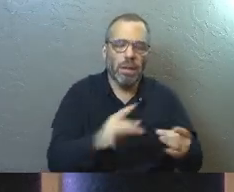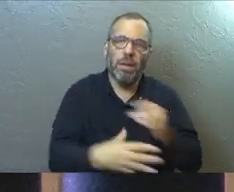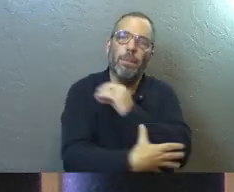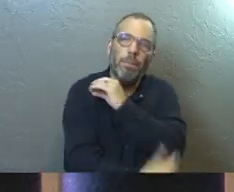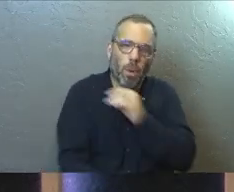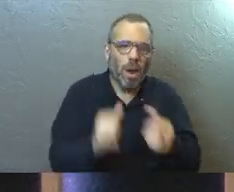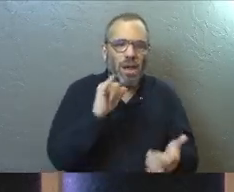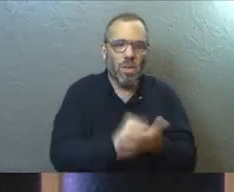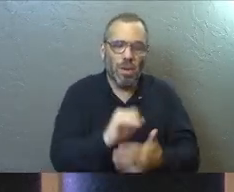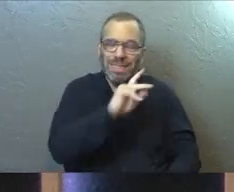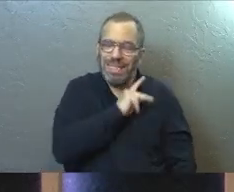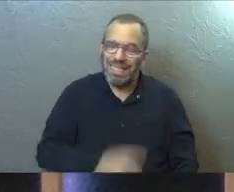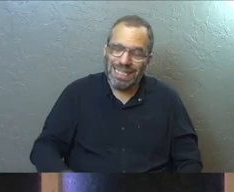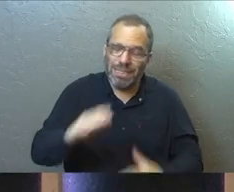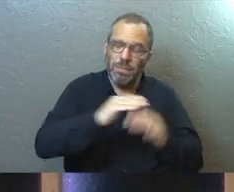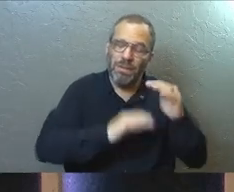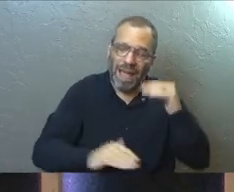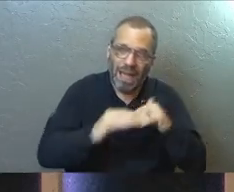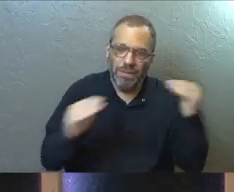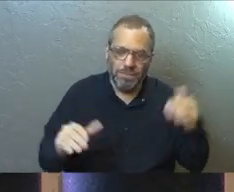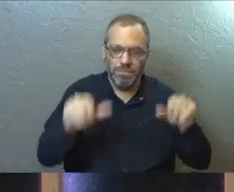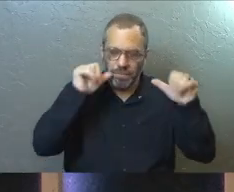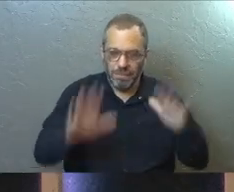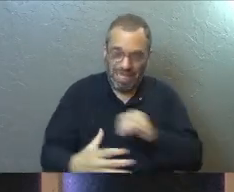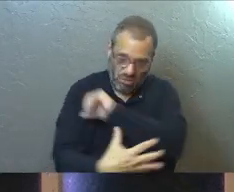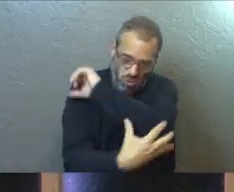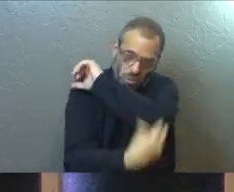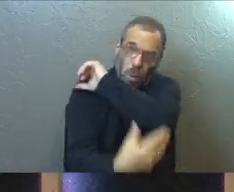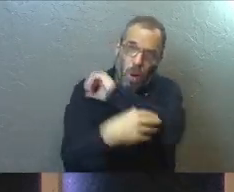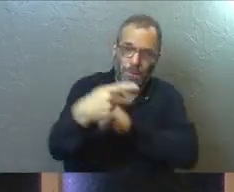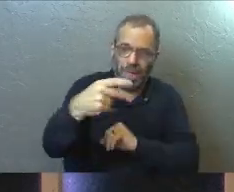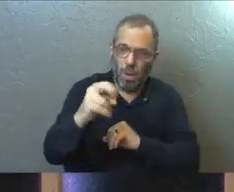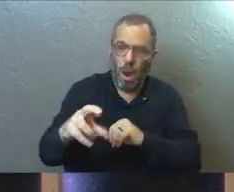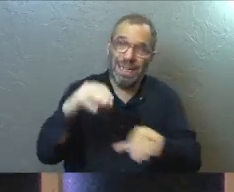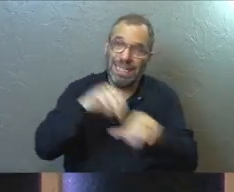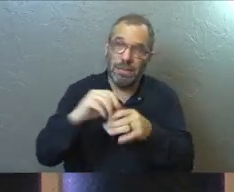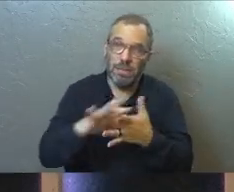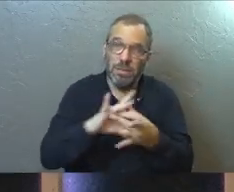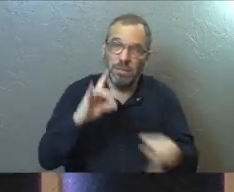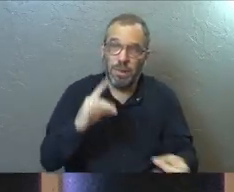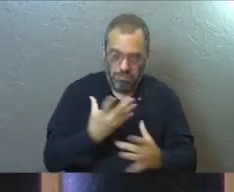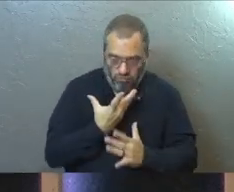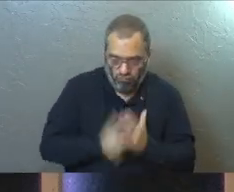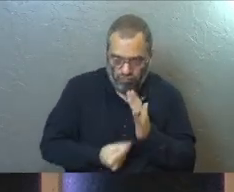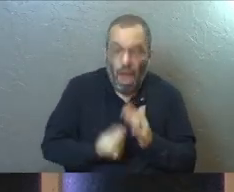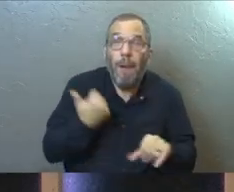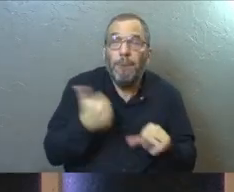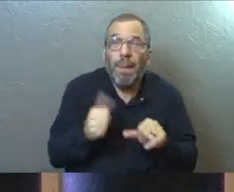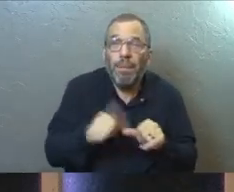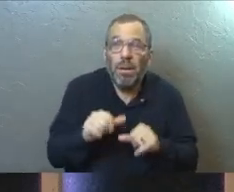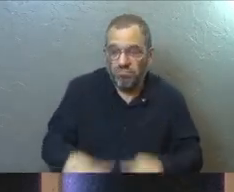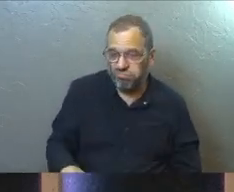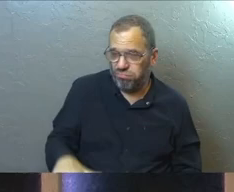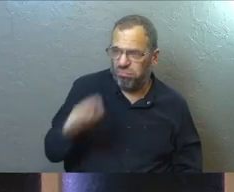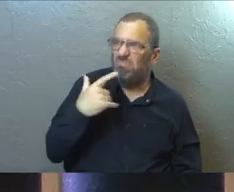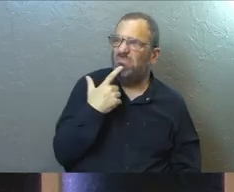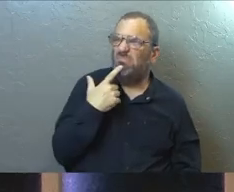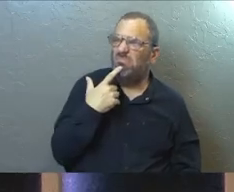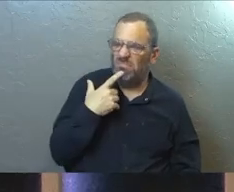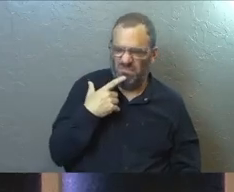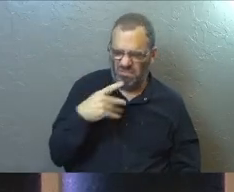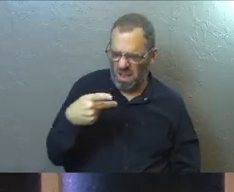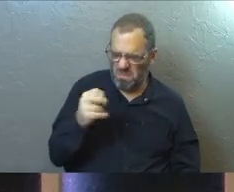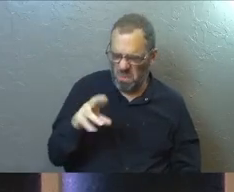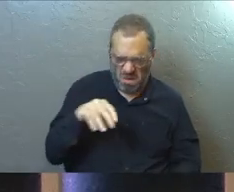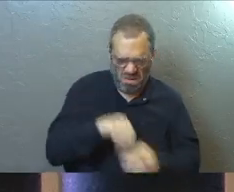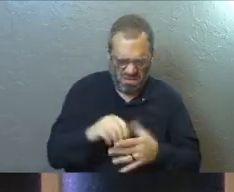theirs is the kingdom of heaven. Blessed are the poor in spirit. Maybe as a kid, you heard that growing up and you wondered what that meant.